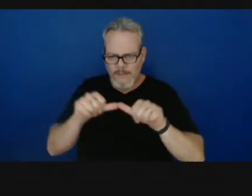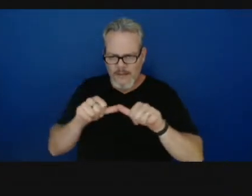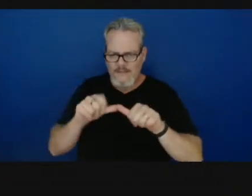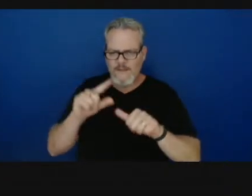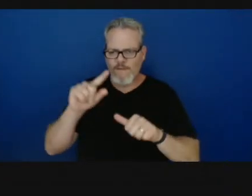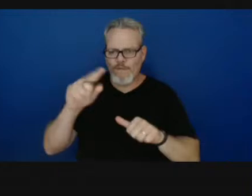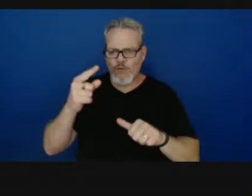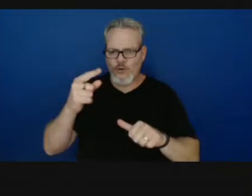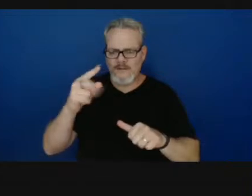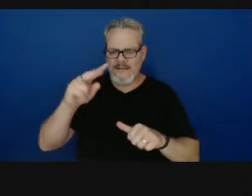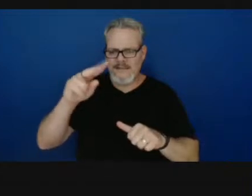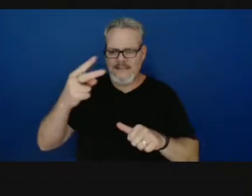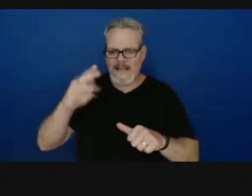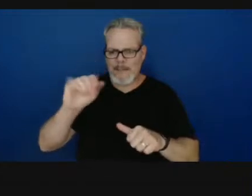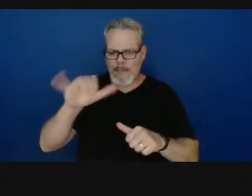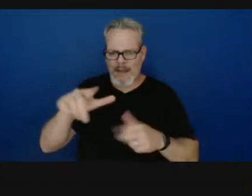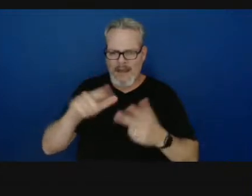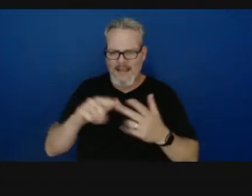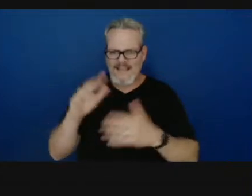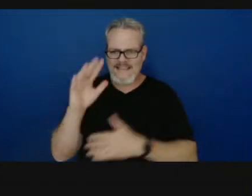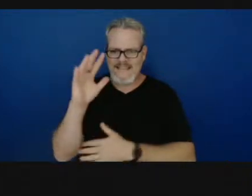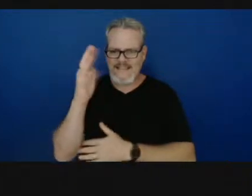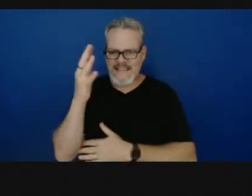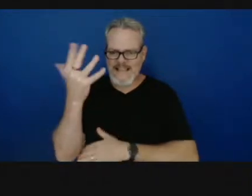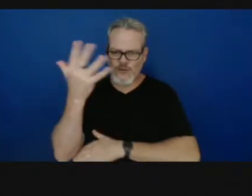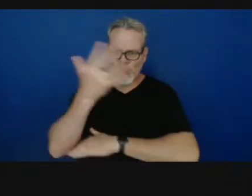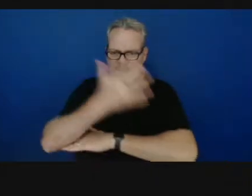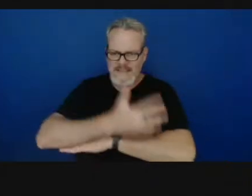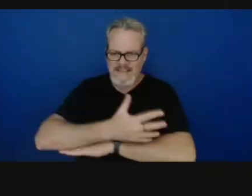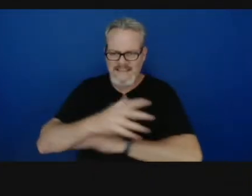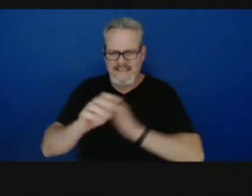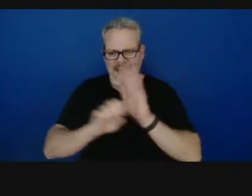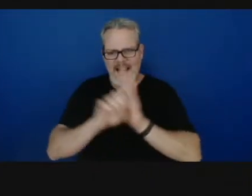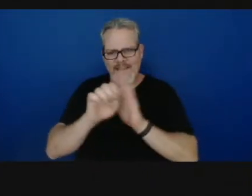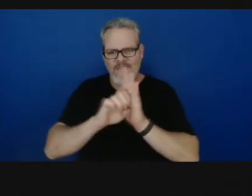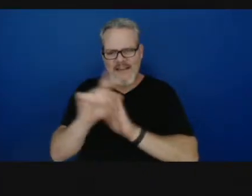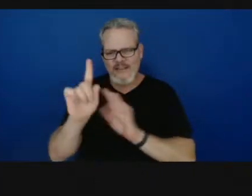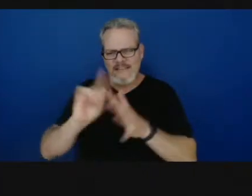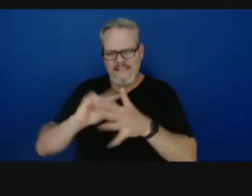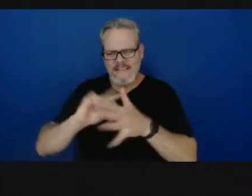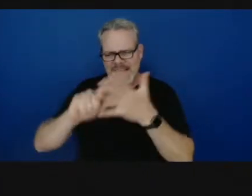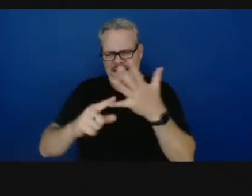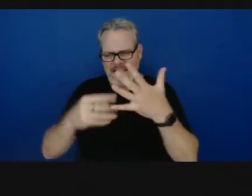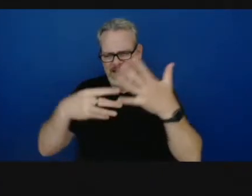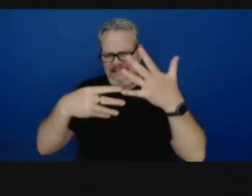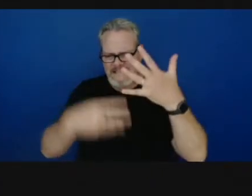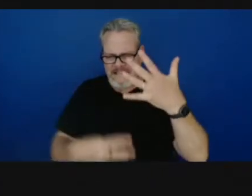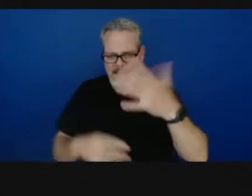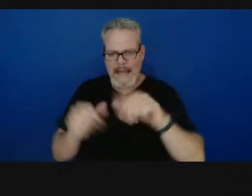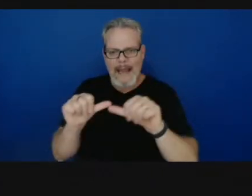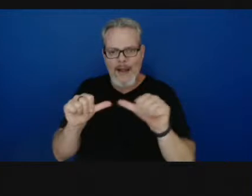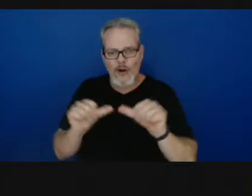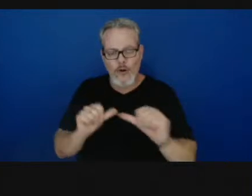bay, dead trees, elevators, all these areas that the people that are familiar with the area